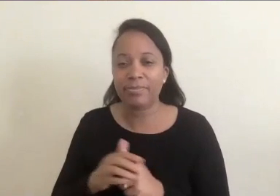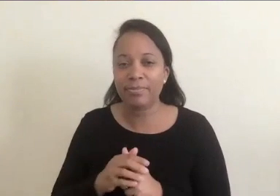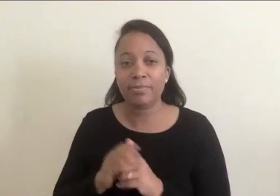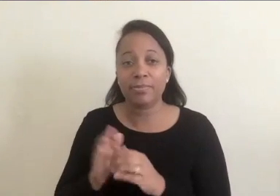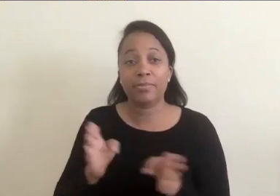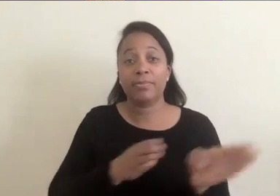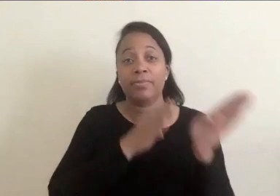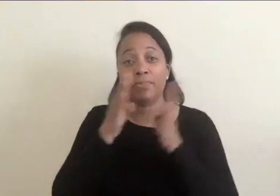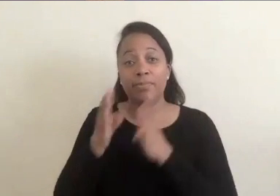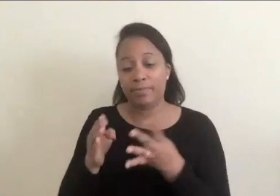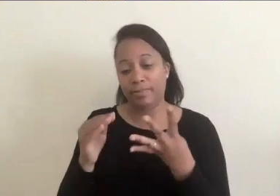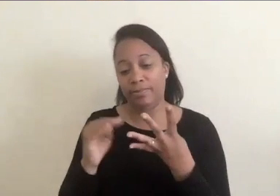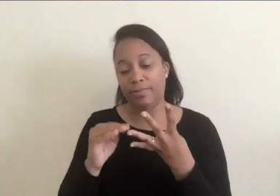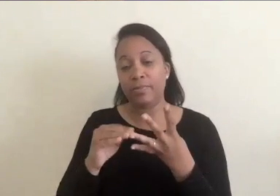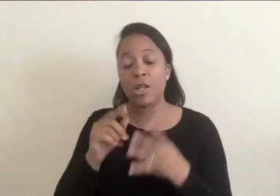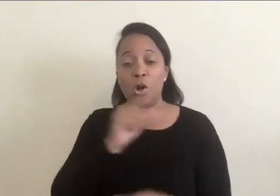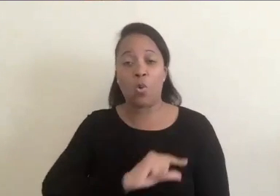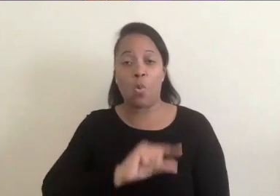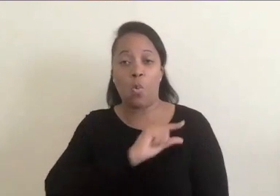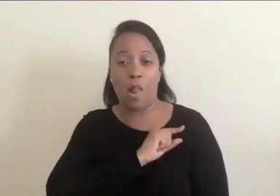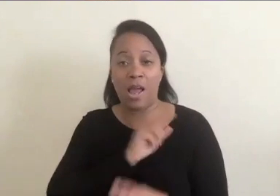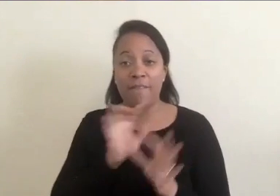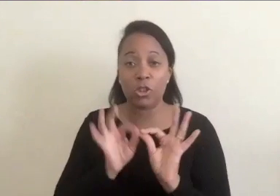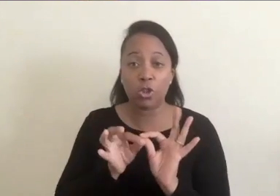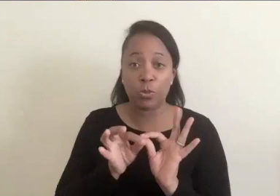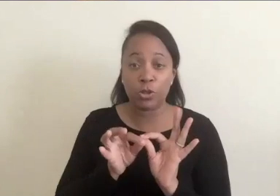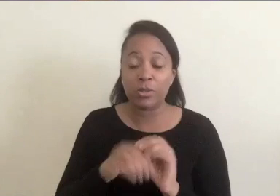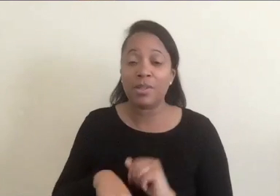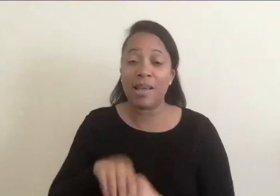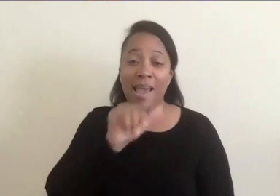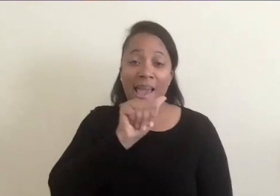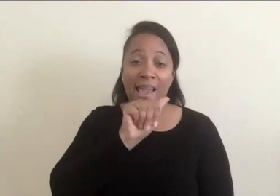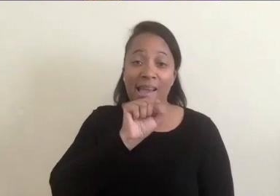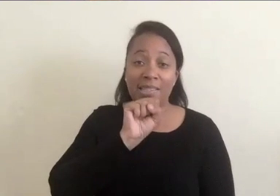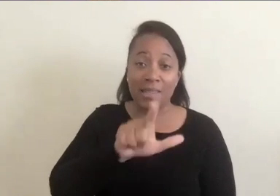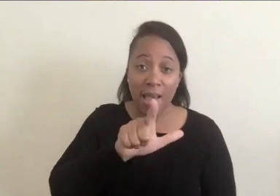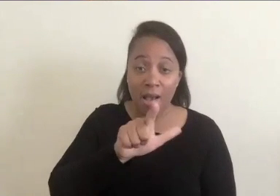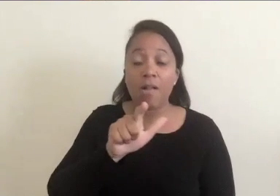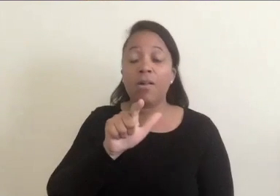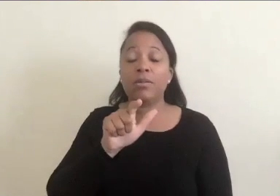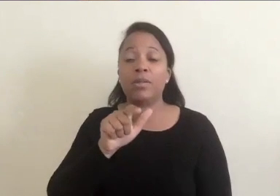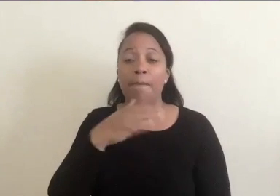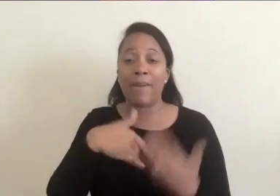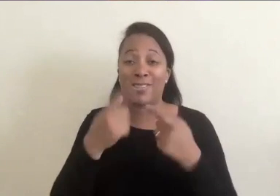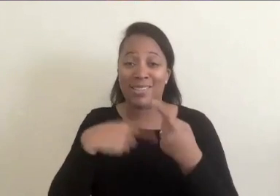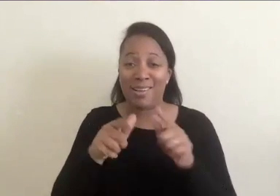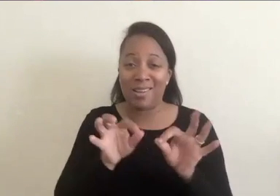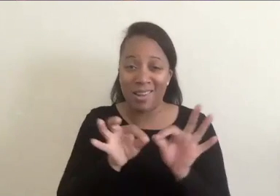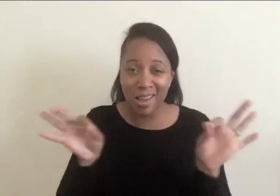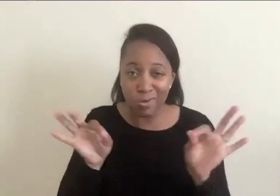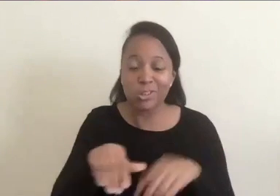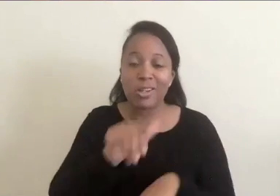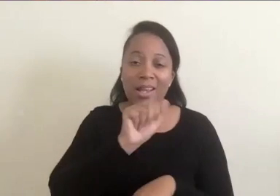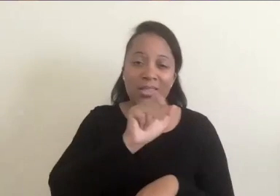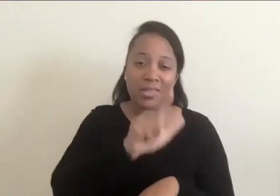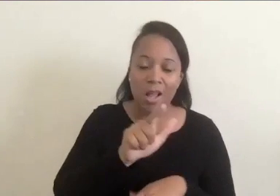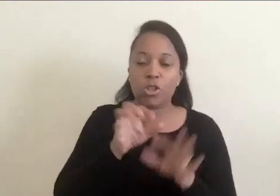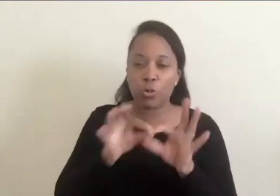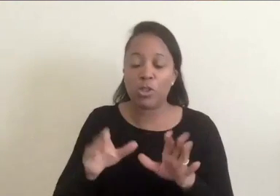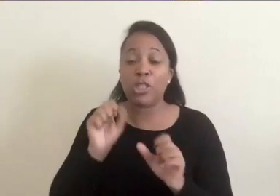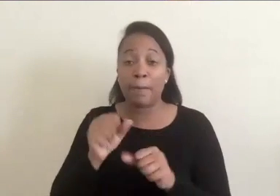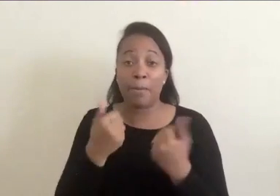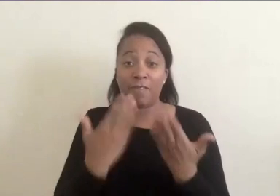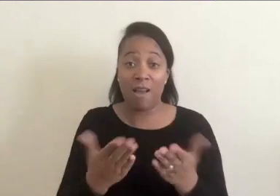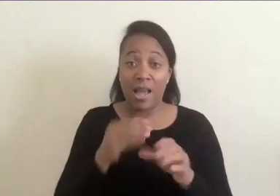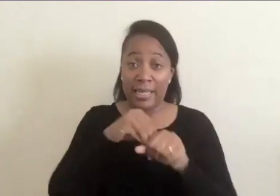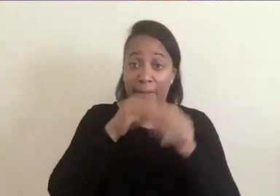Qualified interpreters. American Sign Language, or ASL, can be provided on-site or remotely in